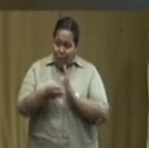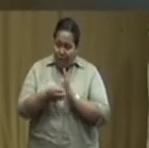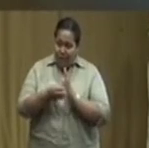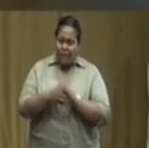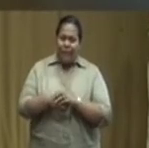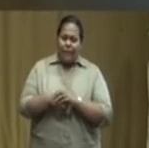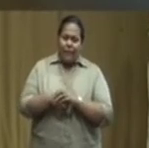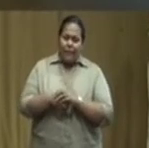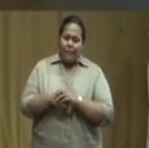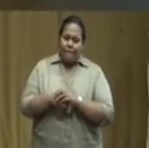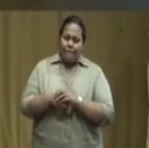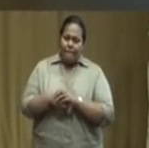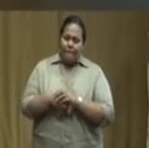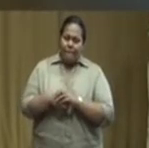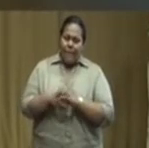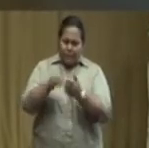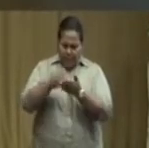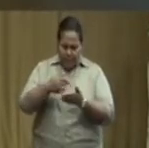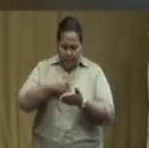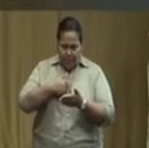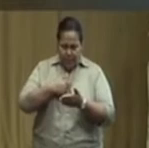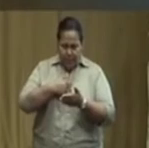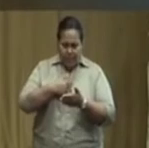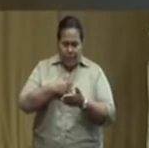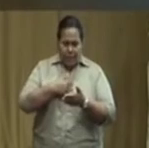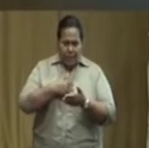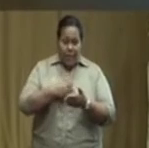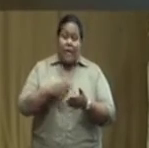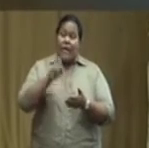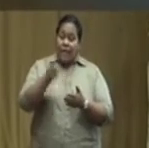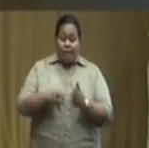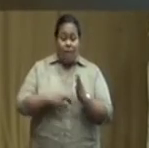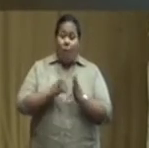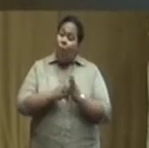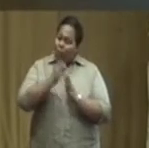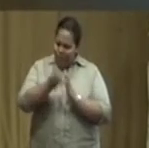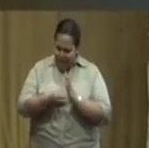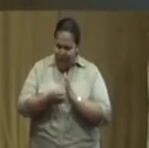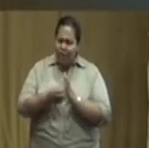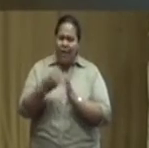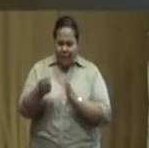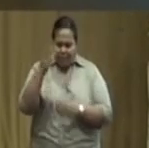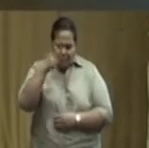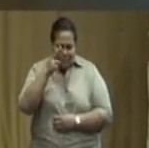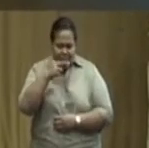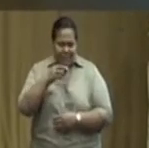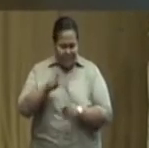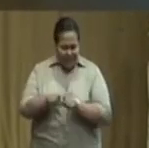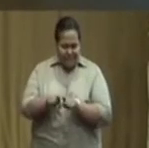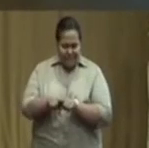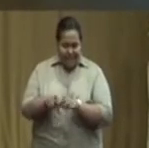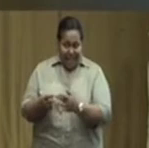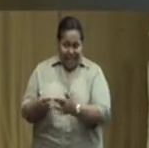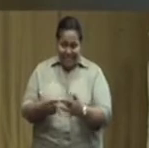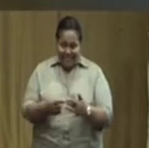as valuable as they've been to me, I think that OER is not without its risks or without its limitations. To